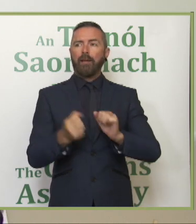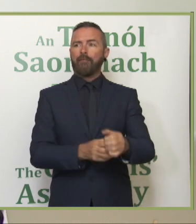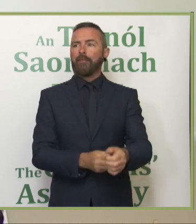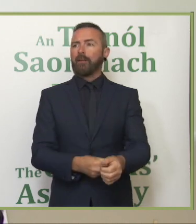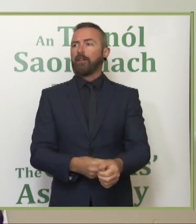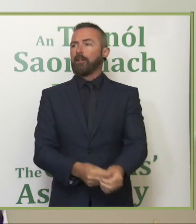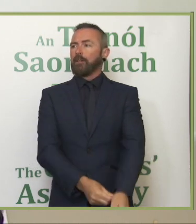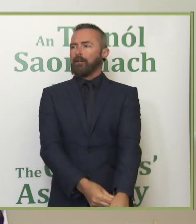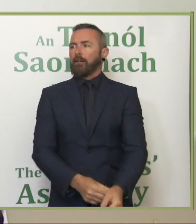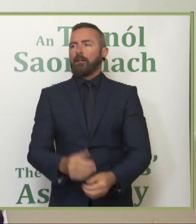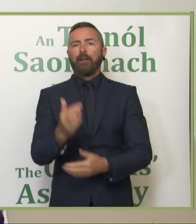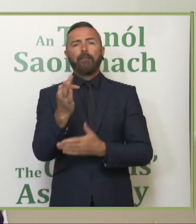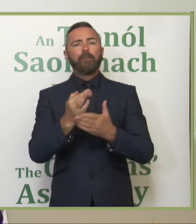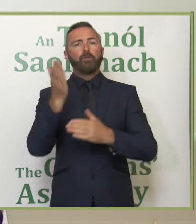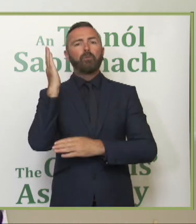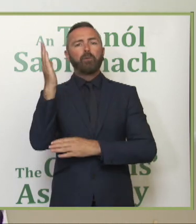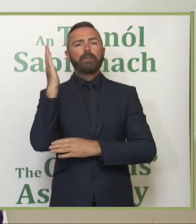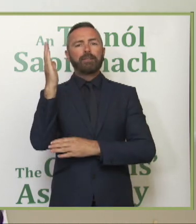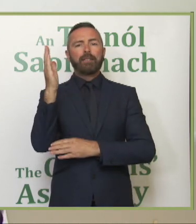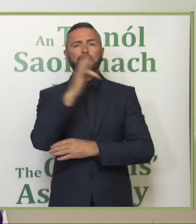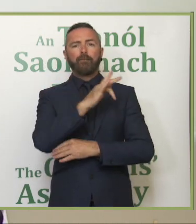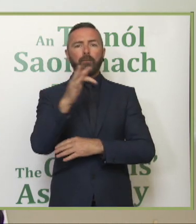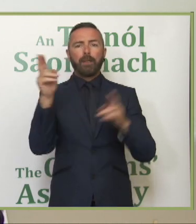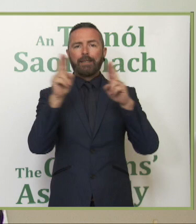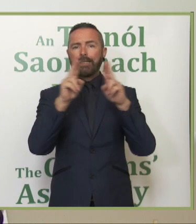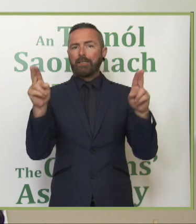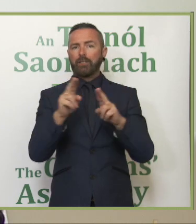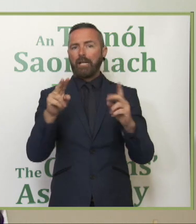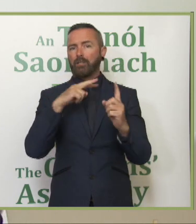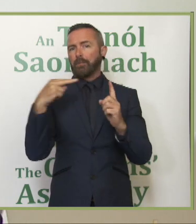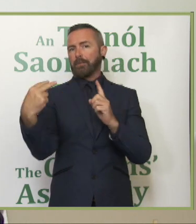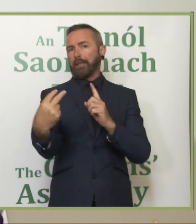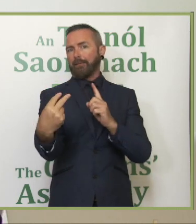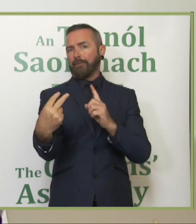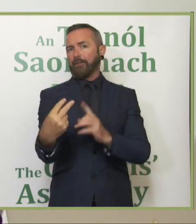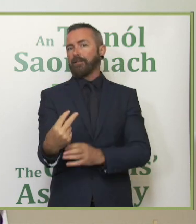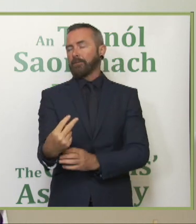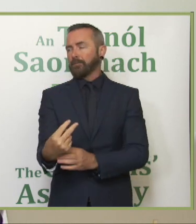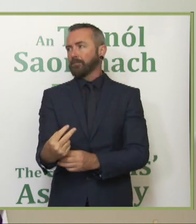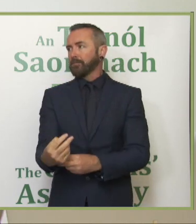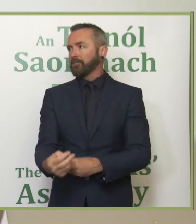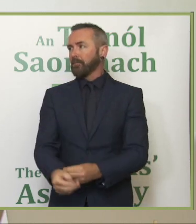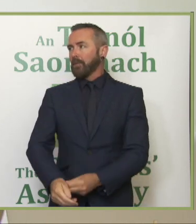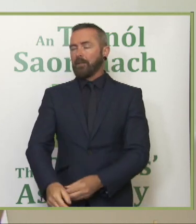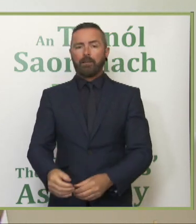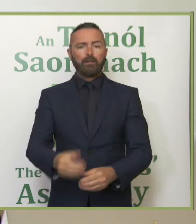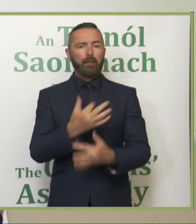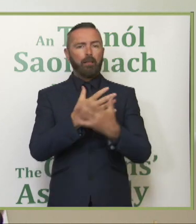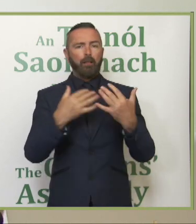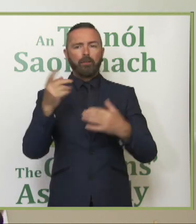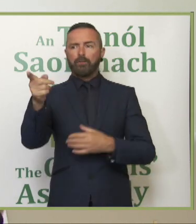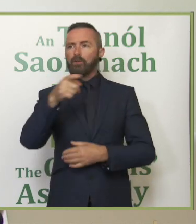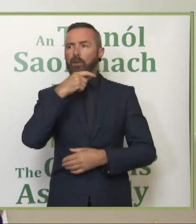of presentations from an international perspective, to give you a perspective from an international, and many of you said to me yesterday evening at the dinner